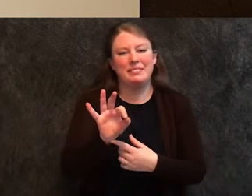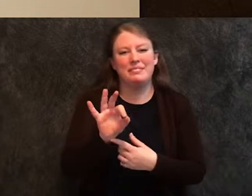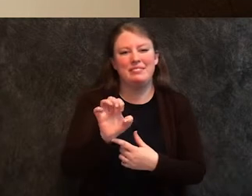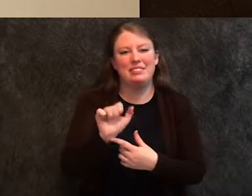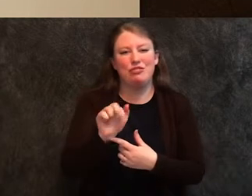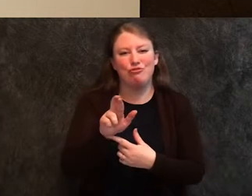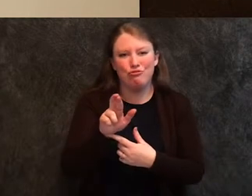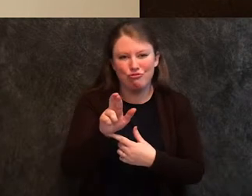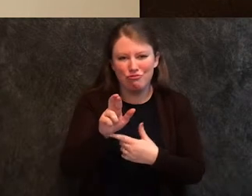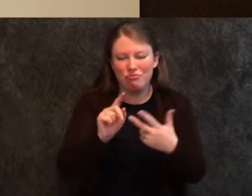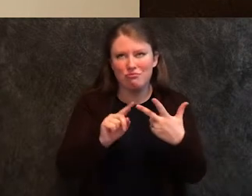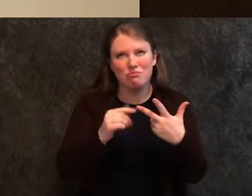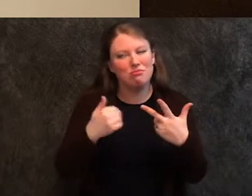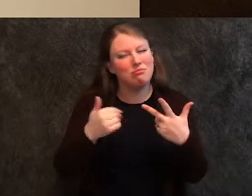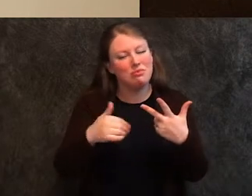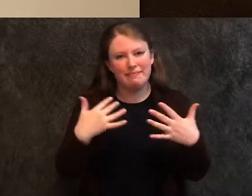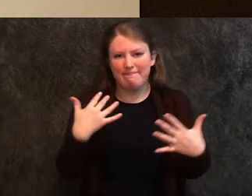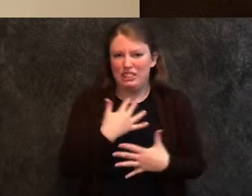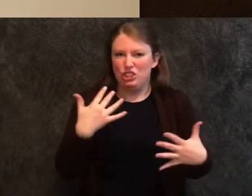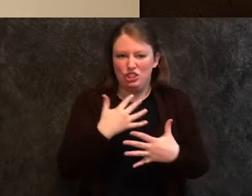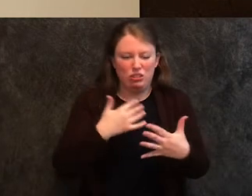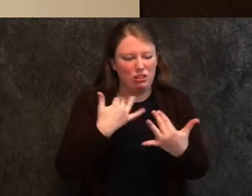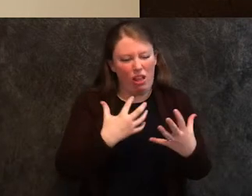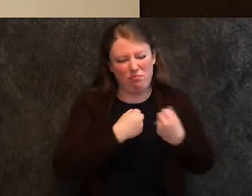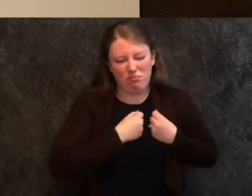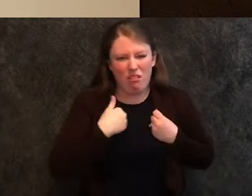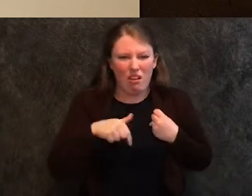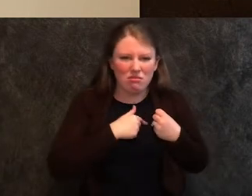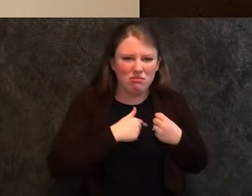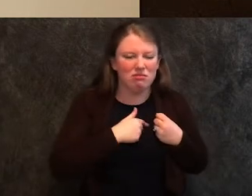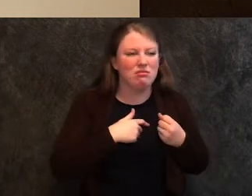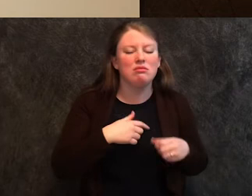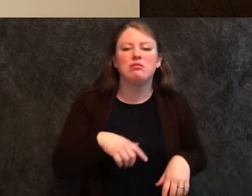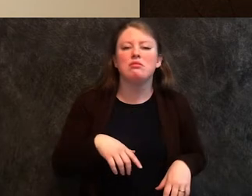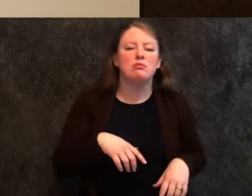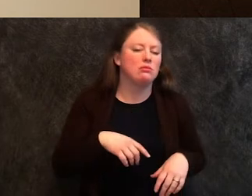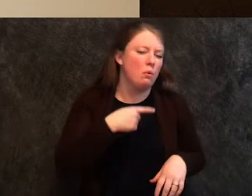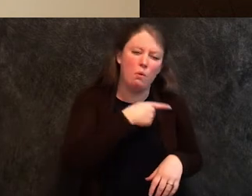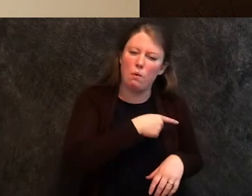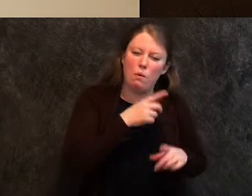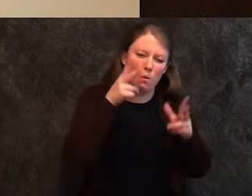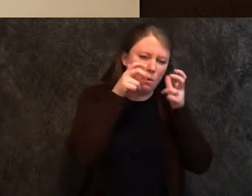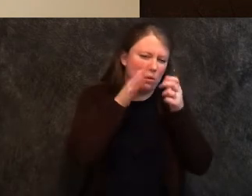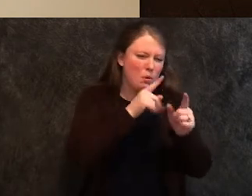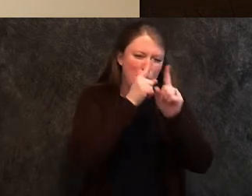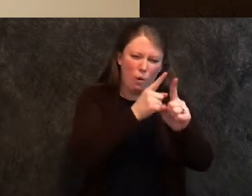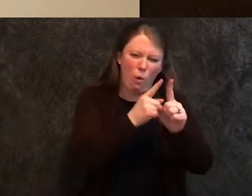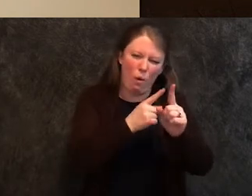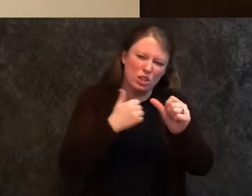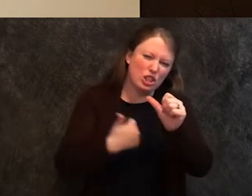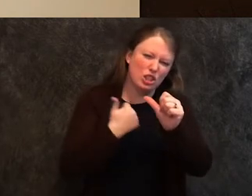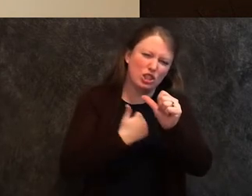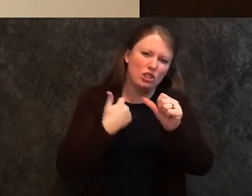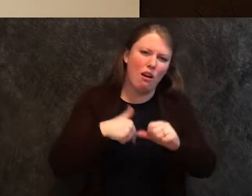like, it like paralyzes us, right? And the enemy is constantly trying to drive a wedge of fear between who we are and now